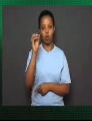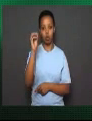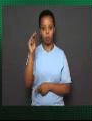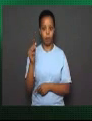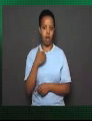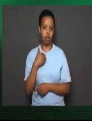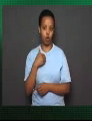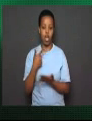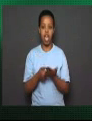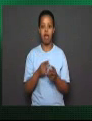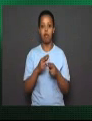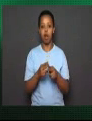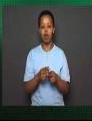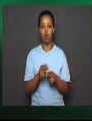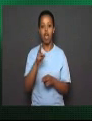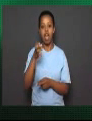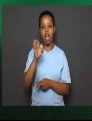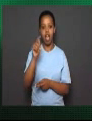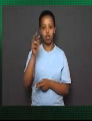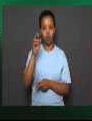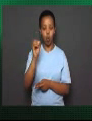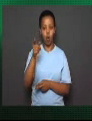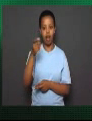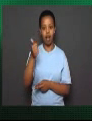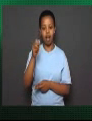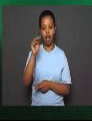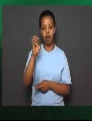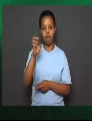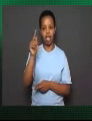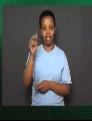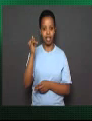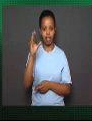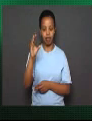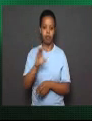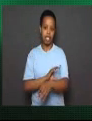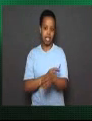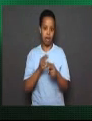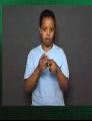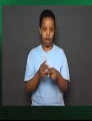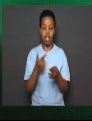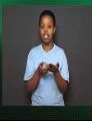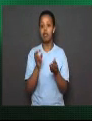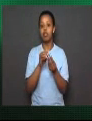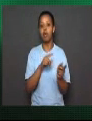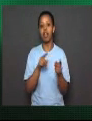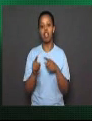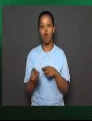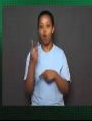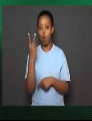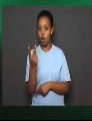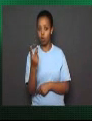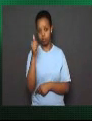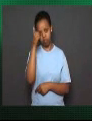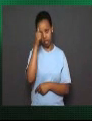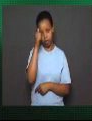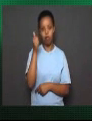called the heterogametic sex. In addition, both men